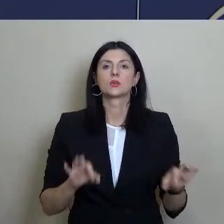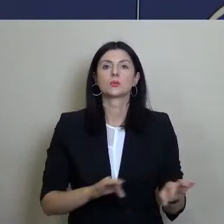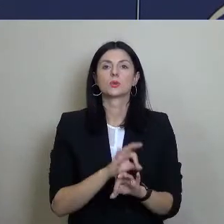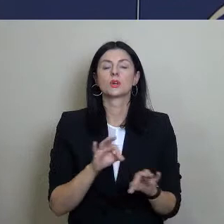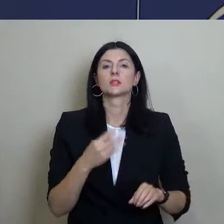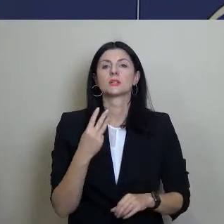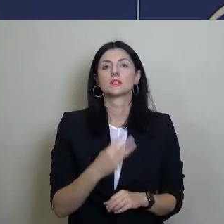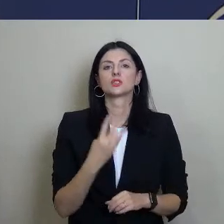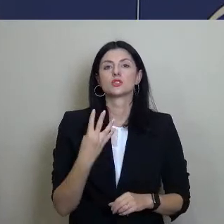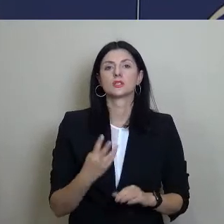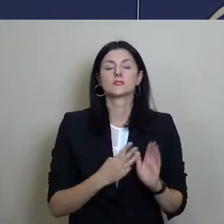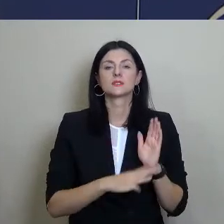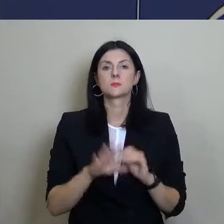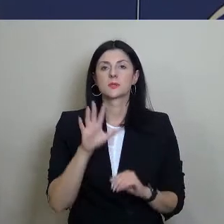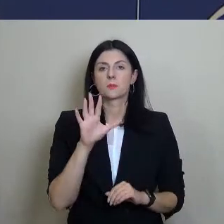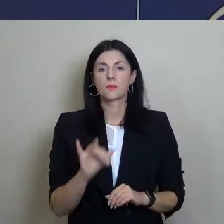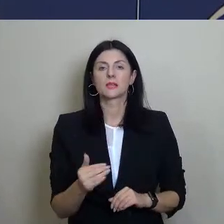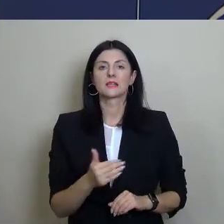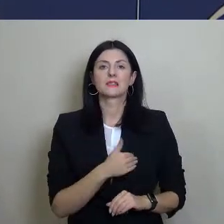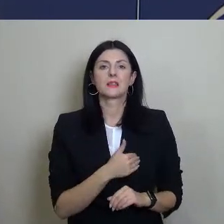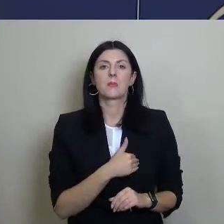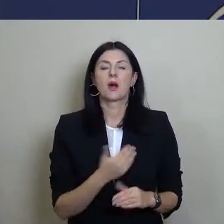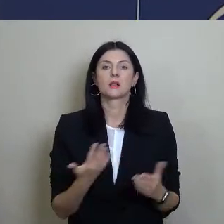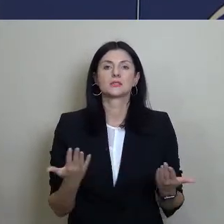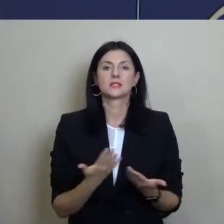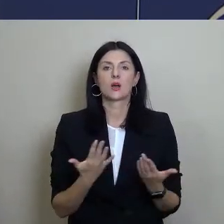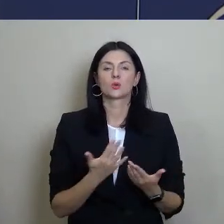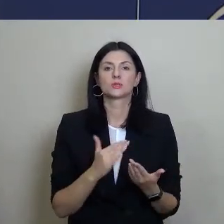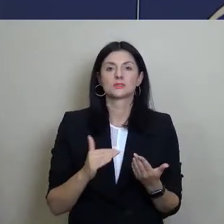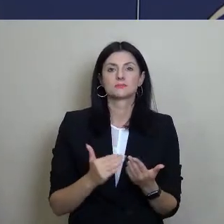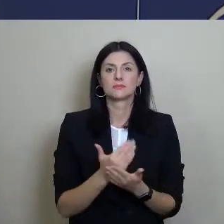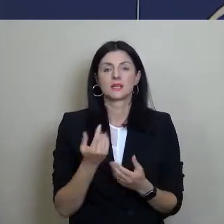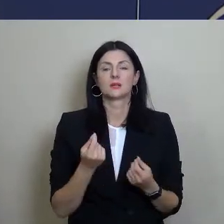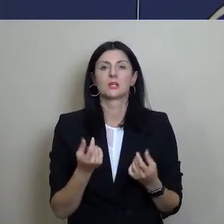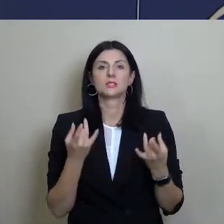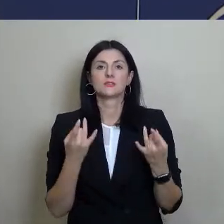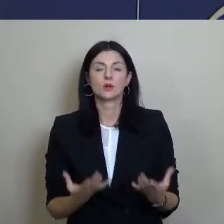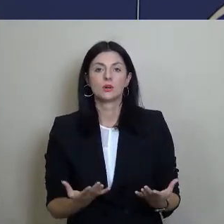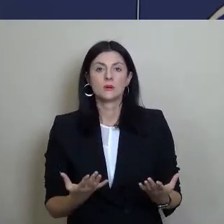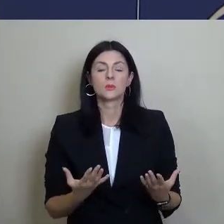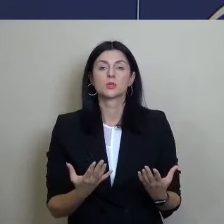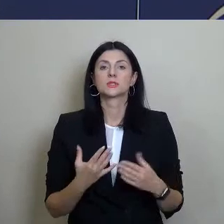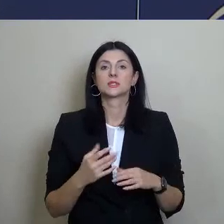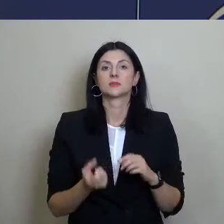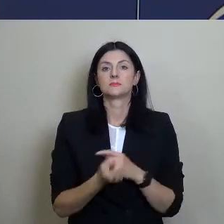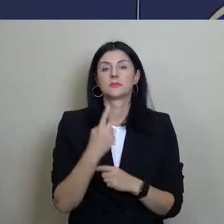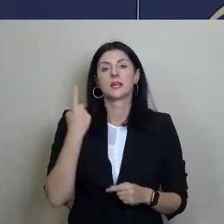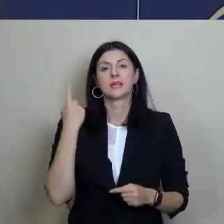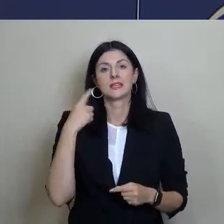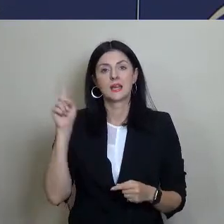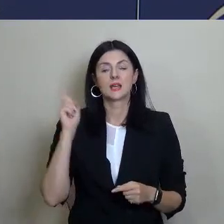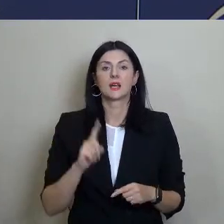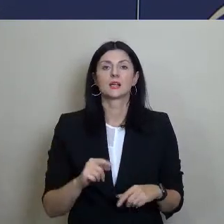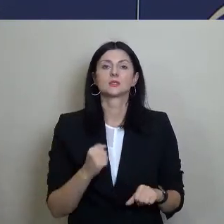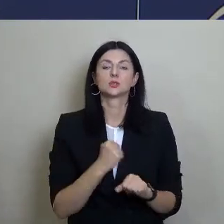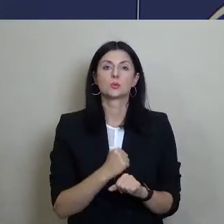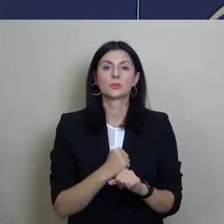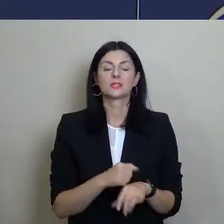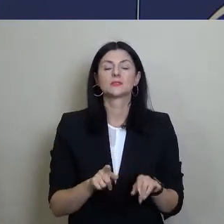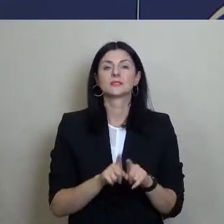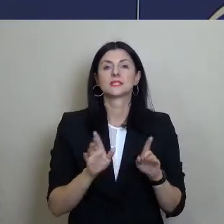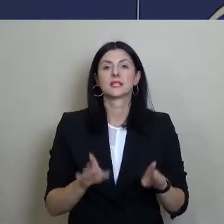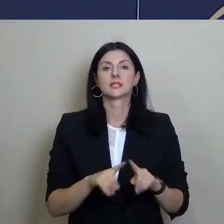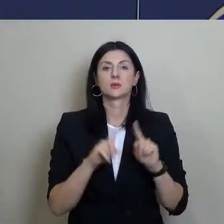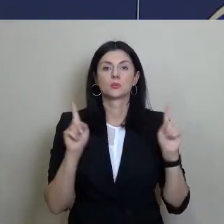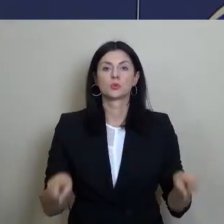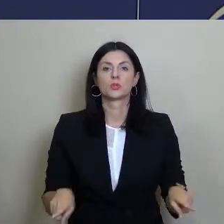worked with the draft law 3485 and tried to modify it and simplify it, there was an idea